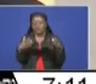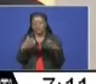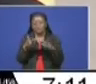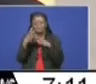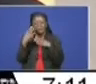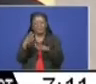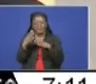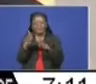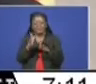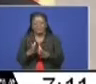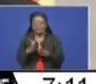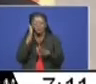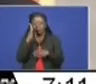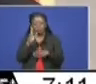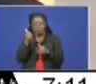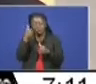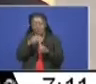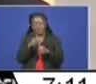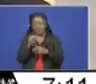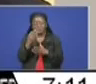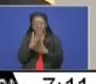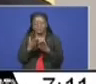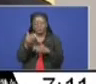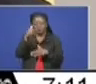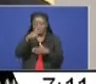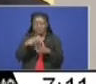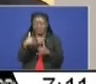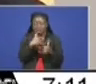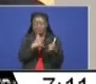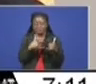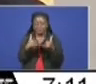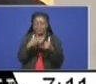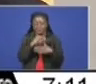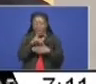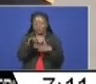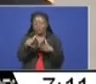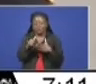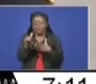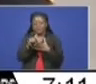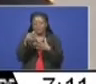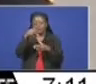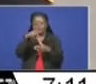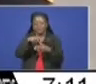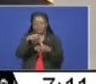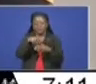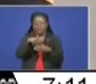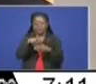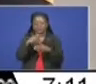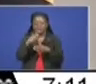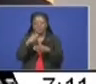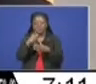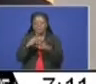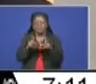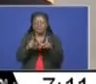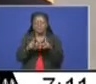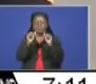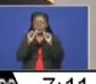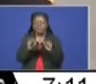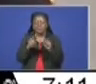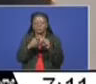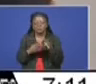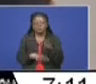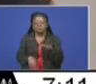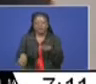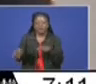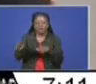Somebody who was in the fight and all that entails, but was able to rise above